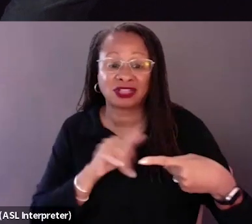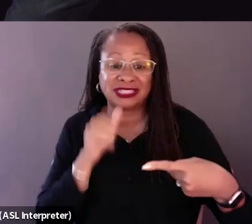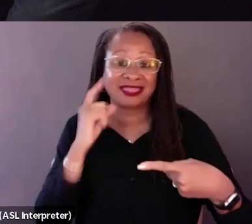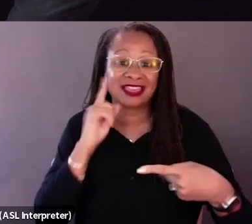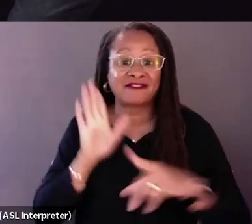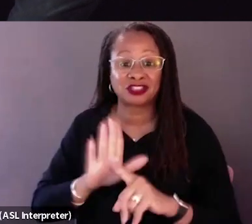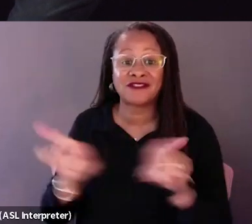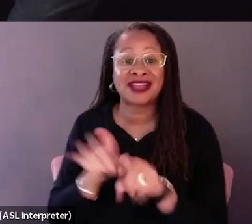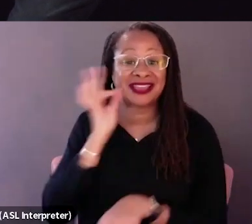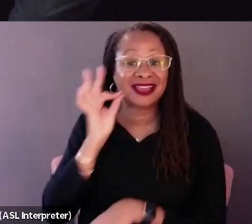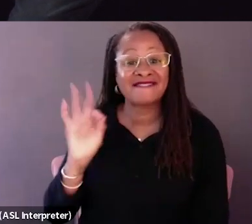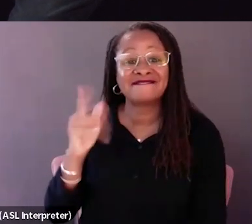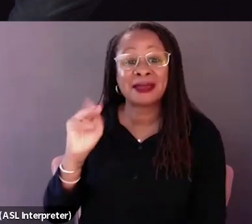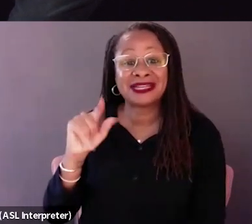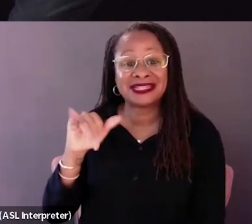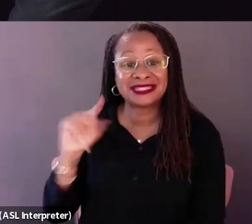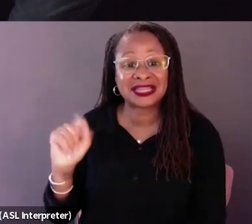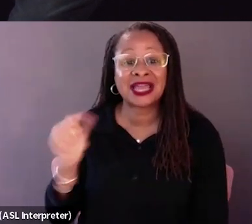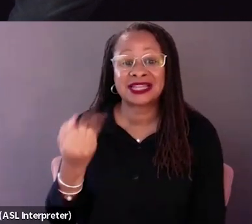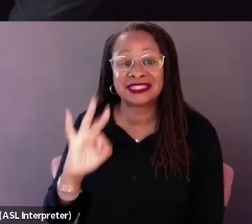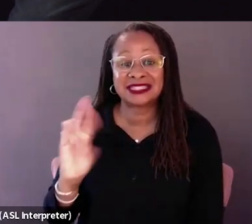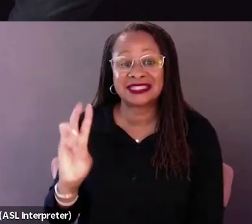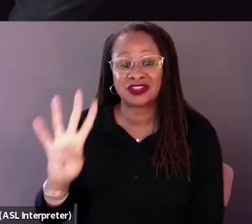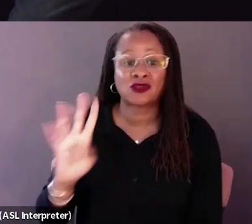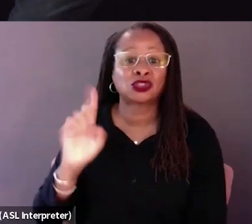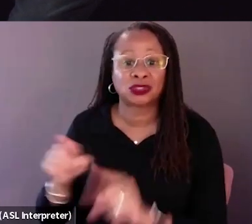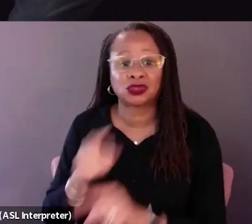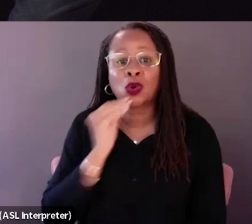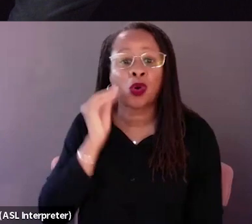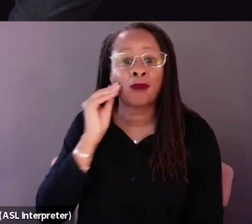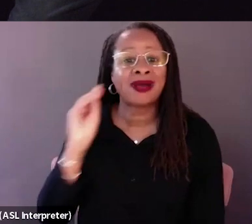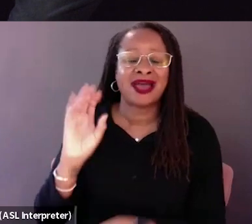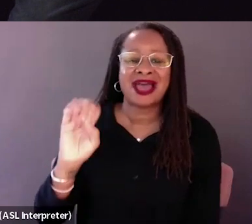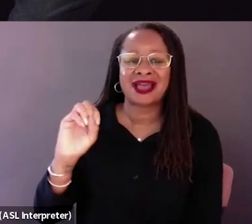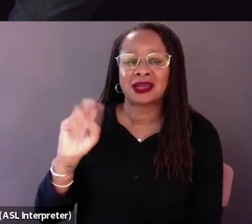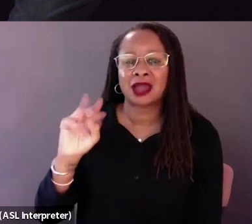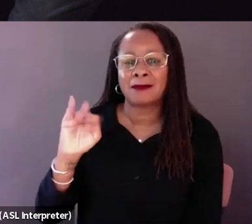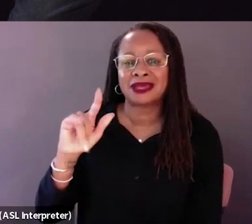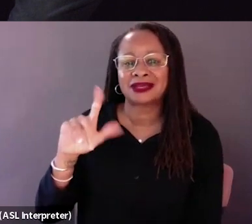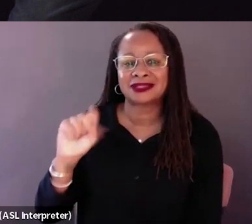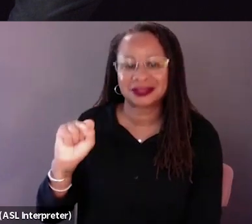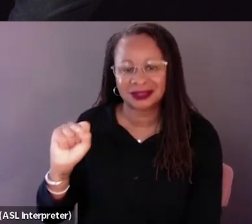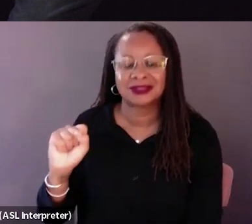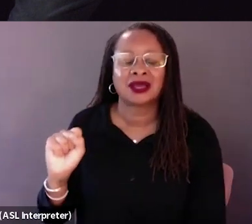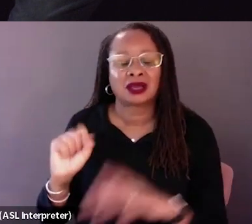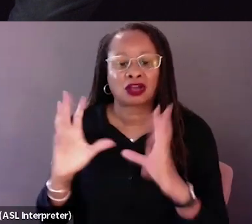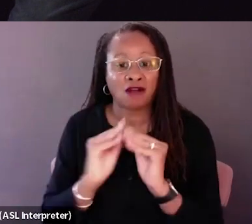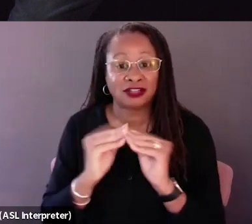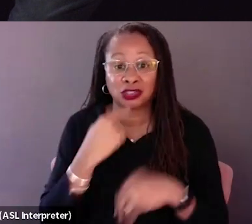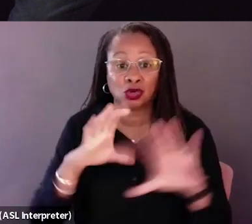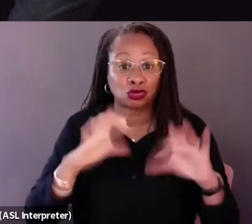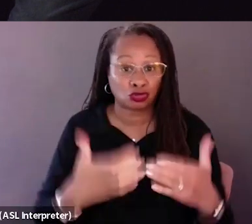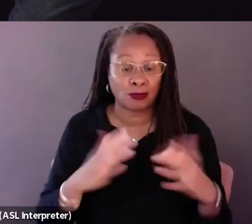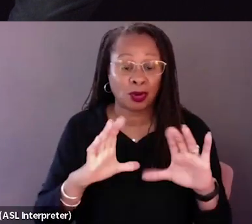as a feminist, but in 1964 she went to a home economics conference and basically told this group of women at